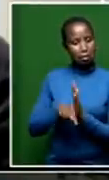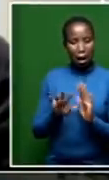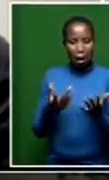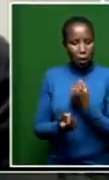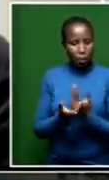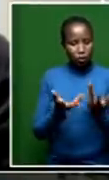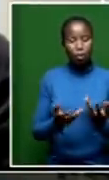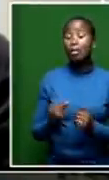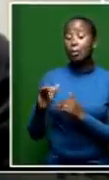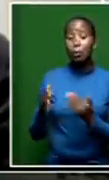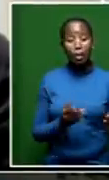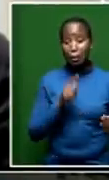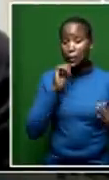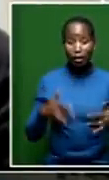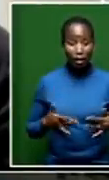Live.